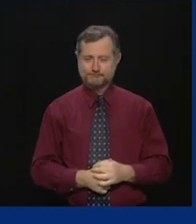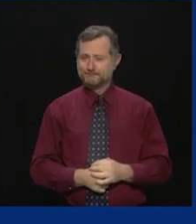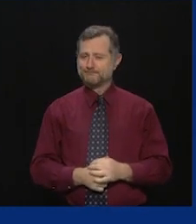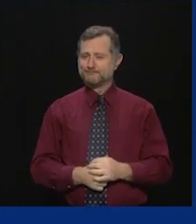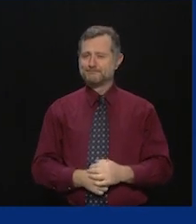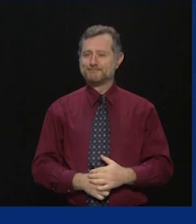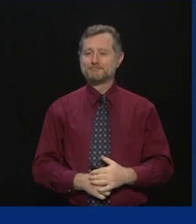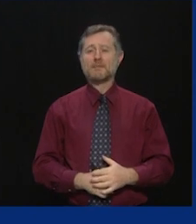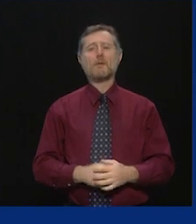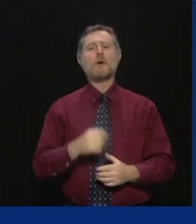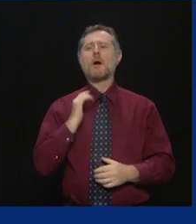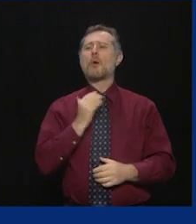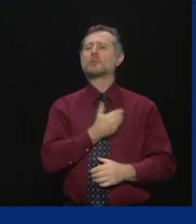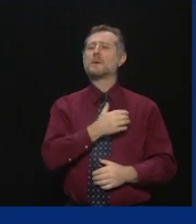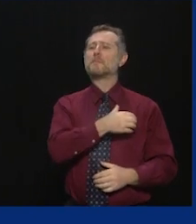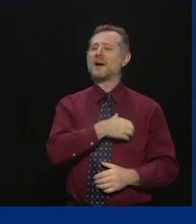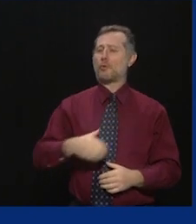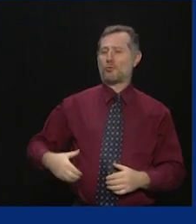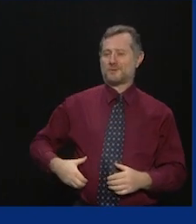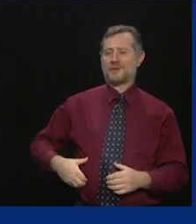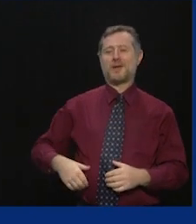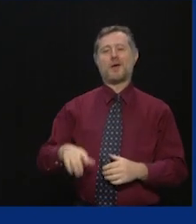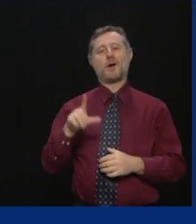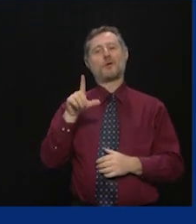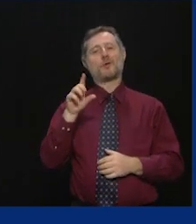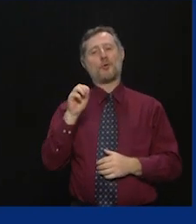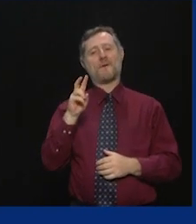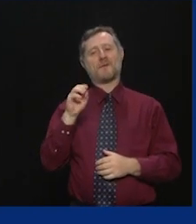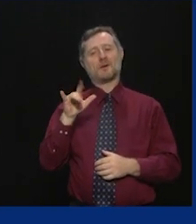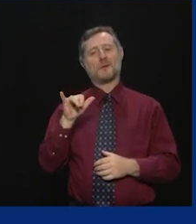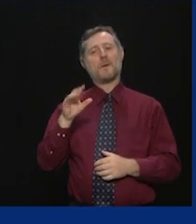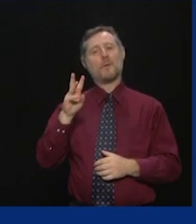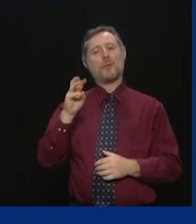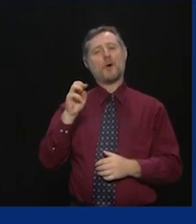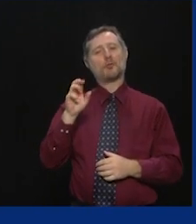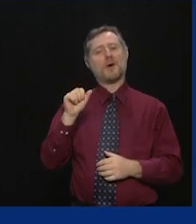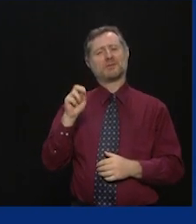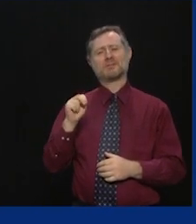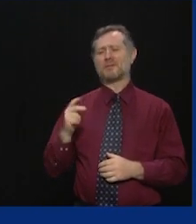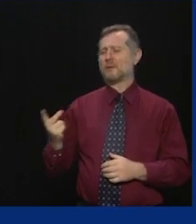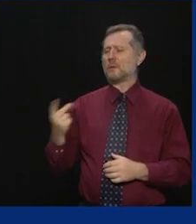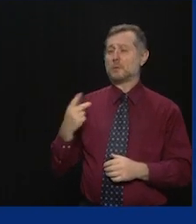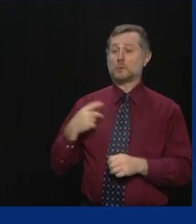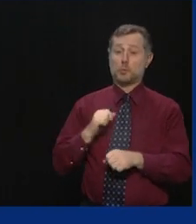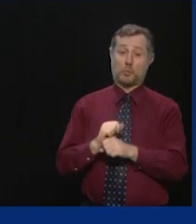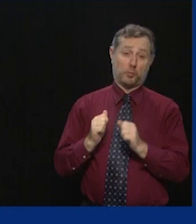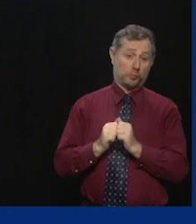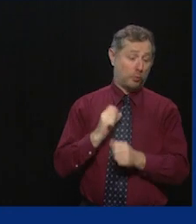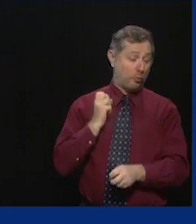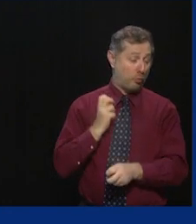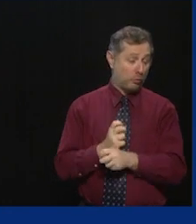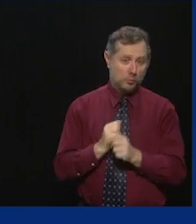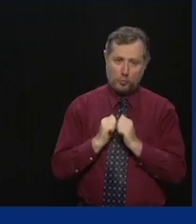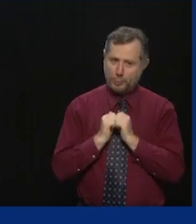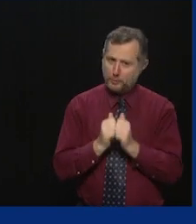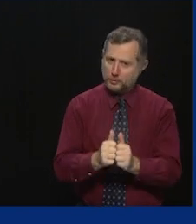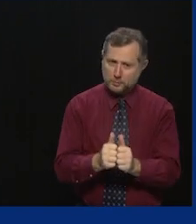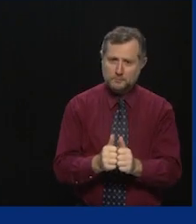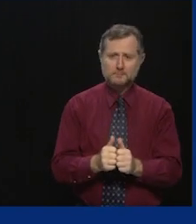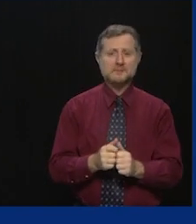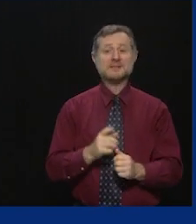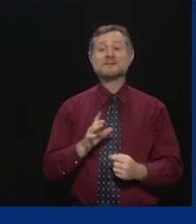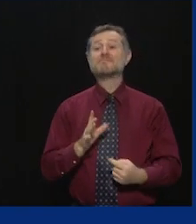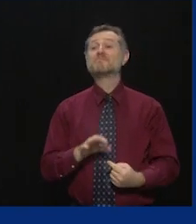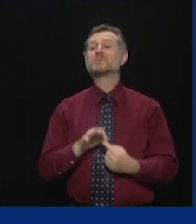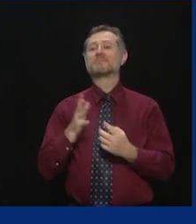And our mayor, lovely Warren, and I have gone through so much and worked so hard, especially fighting gun violence in this city.